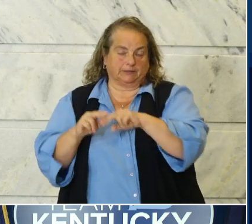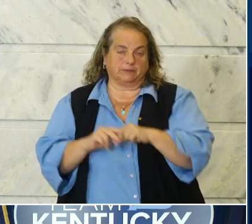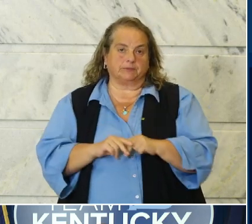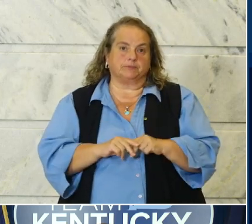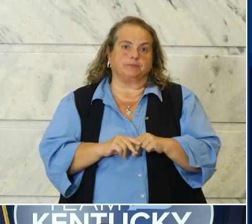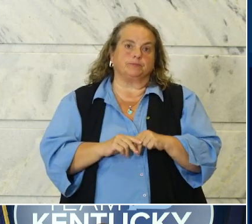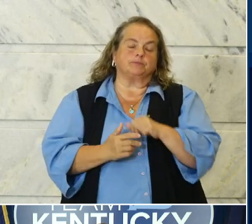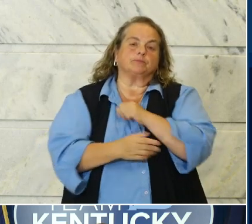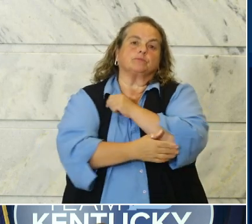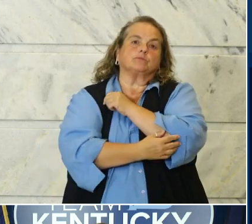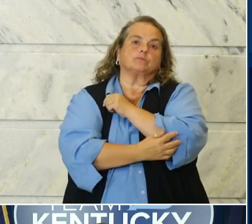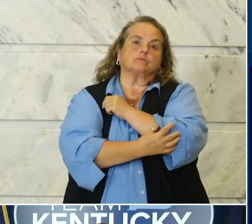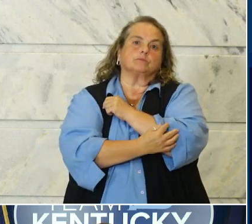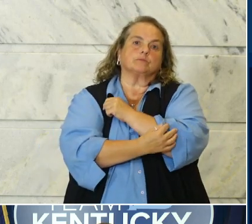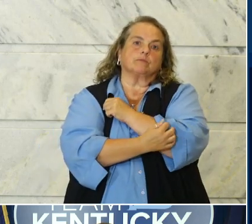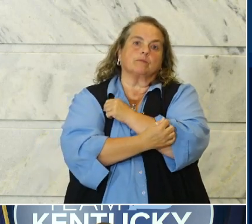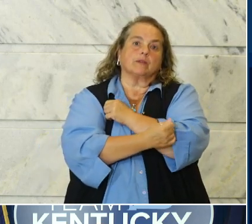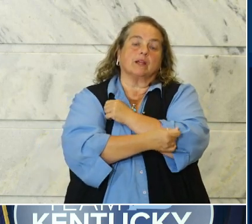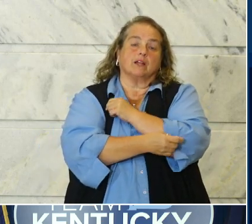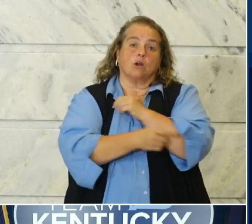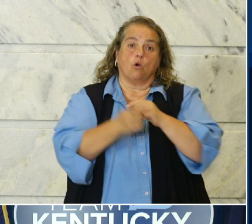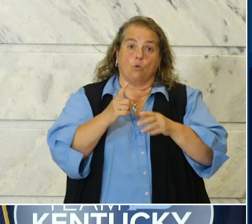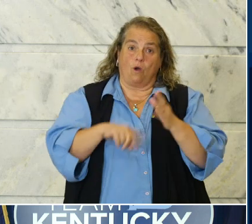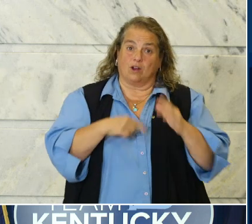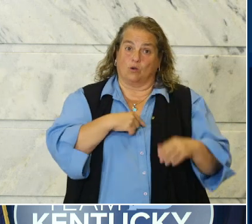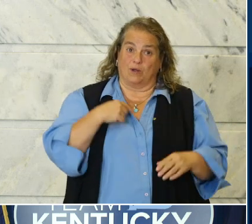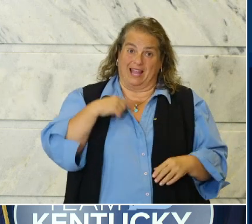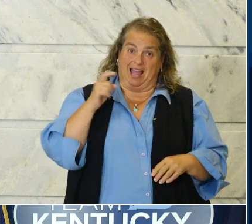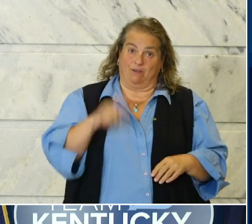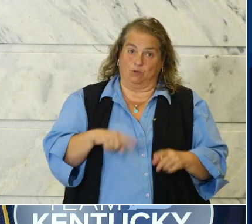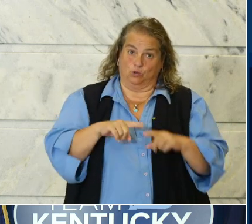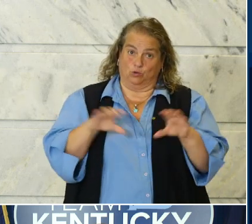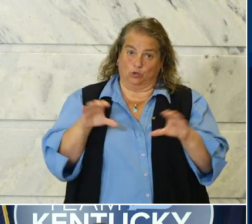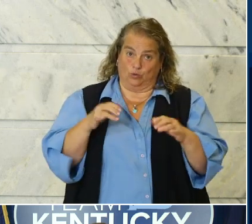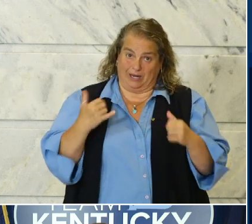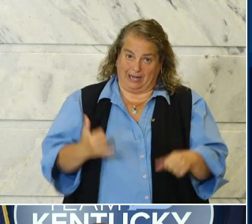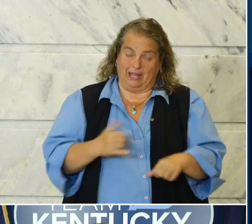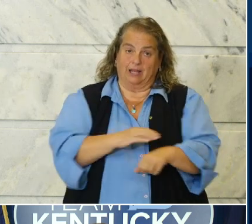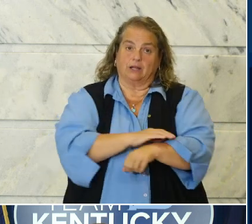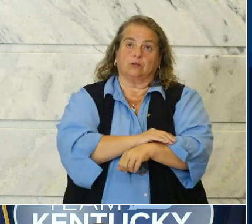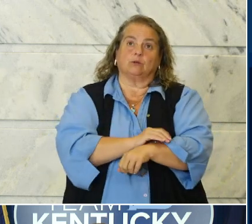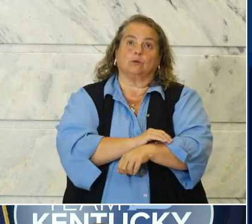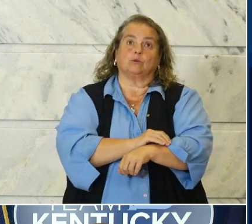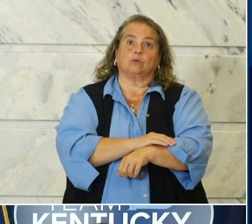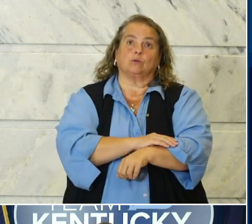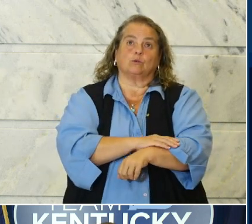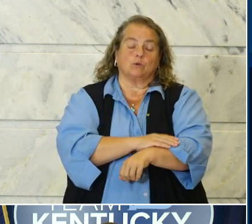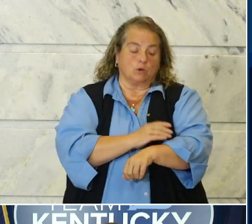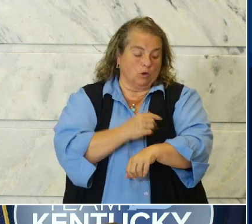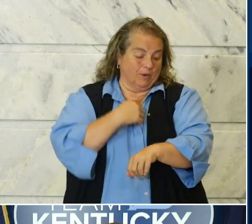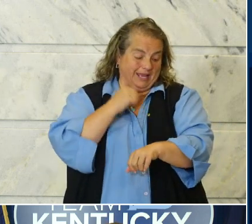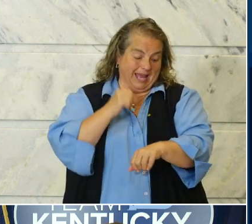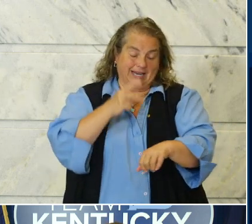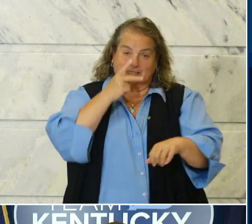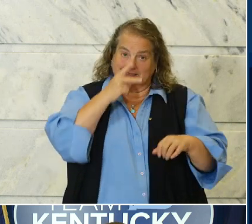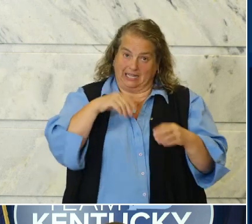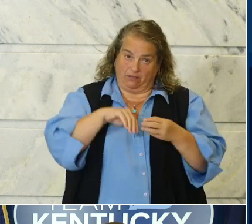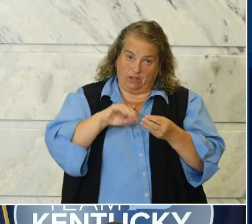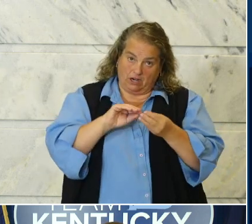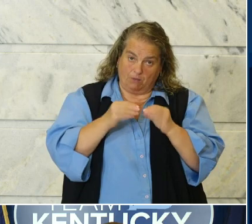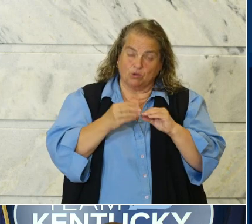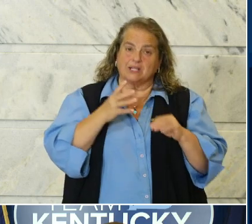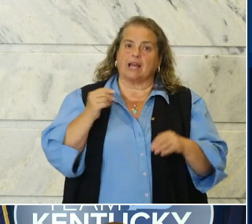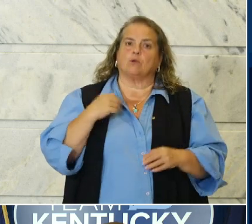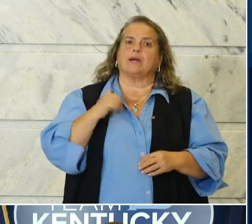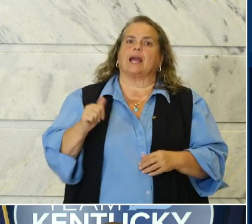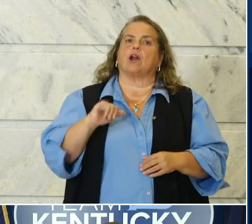And the steps that we're going to have to take, we can see in the numbers, but we can also see, sadly,